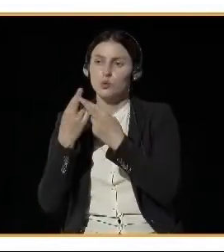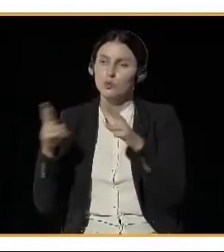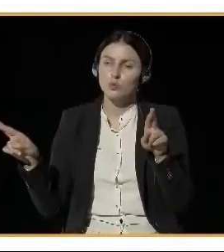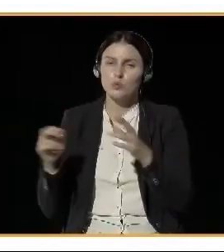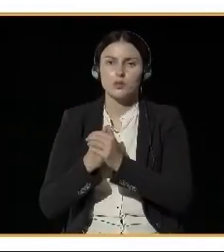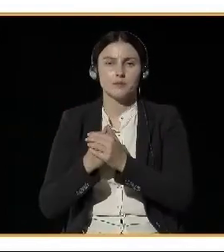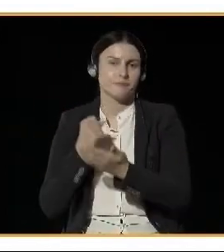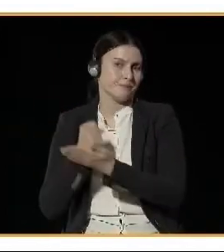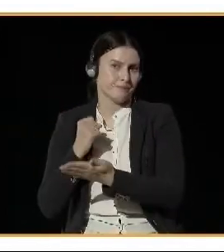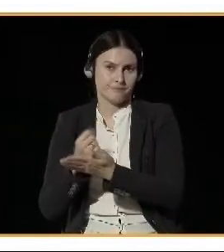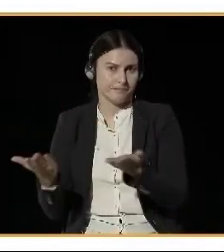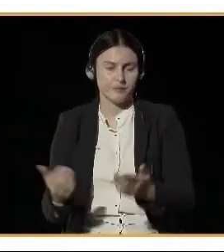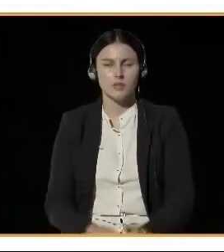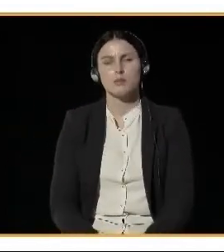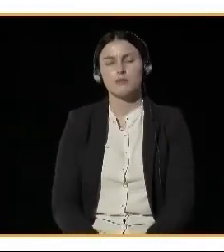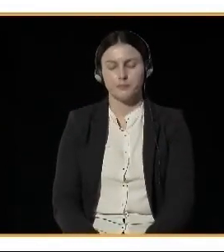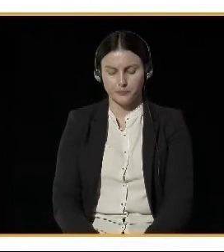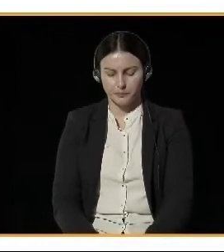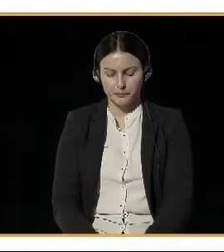things.